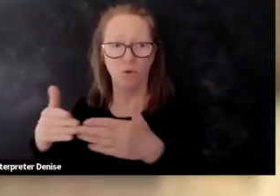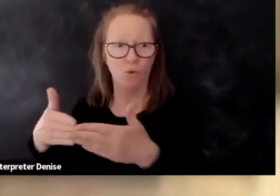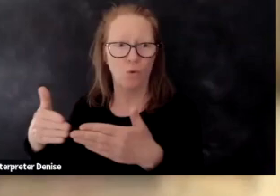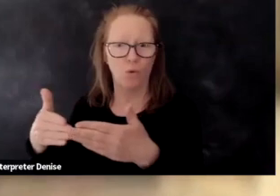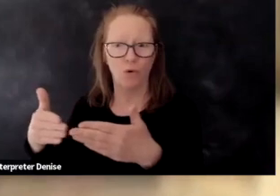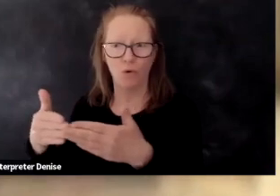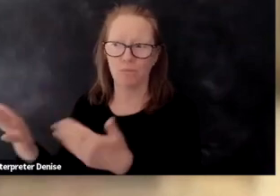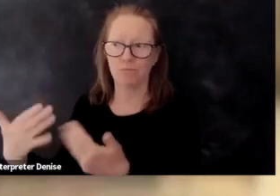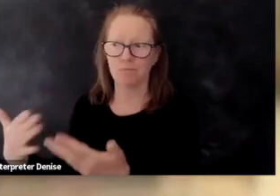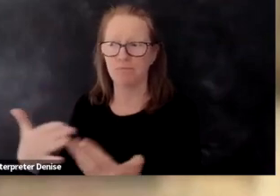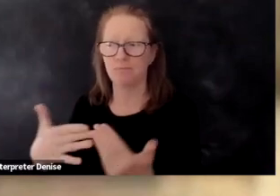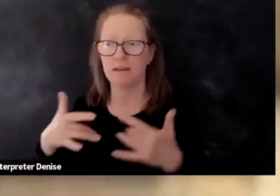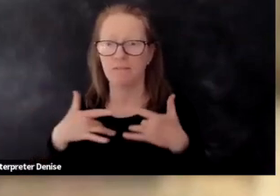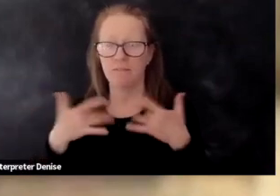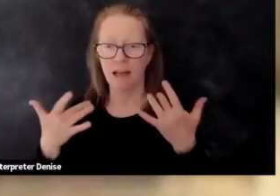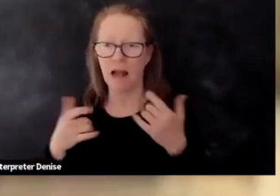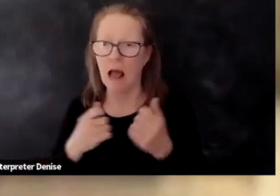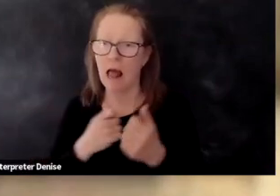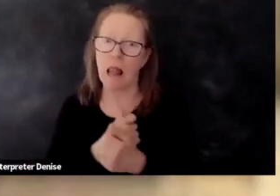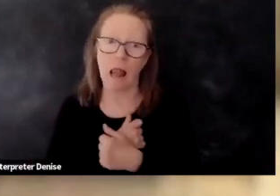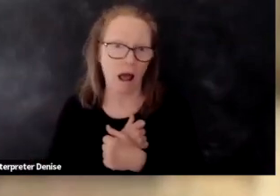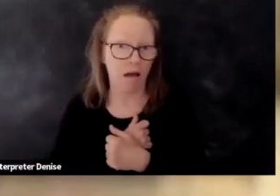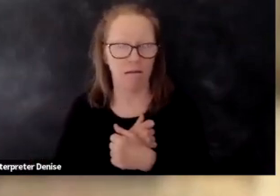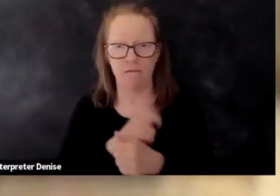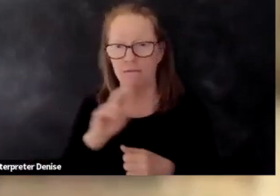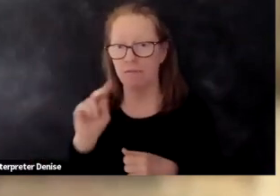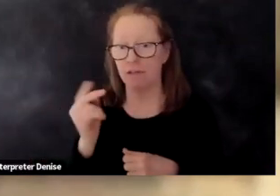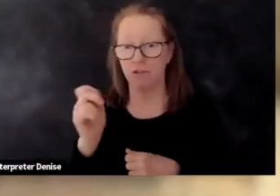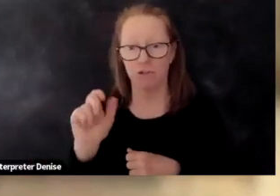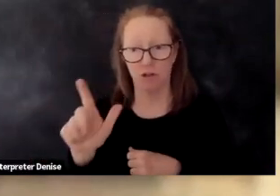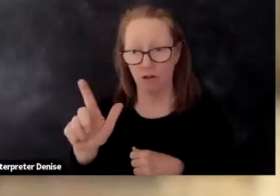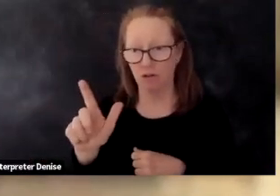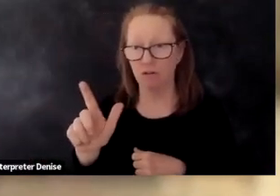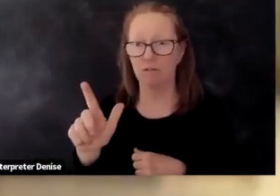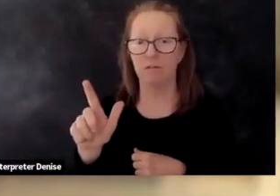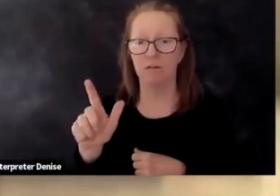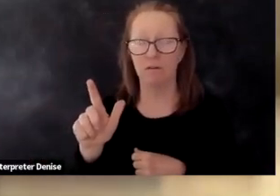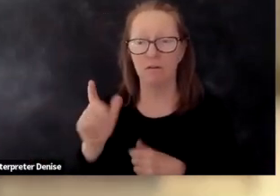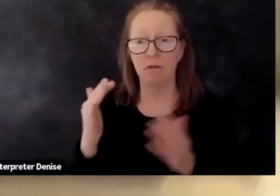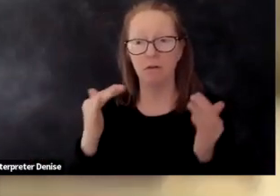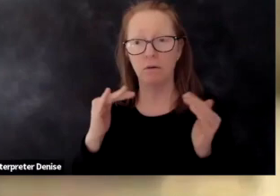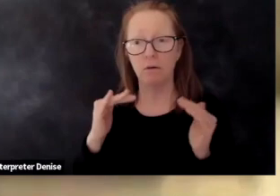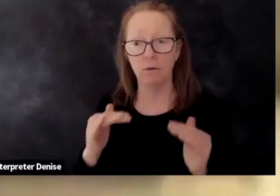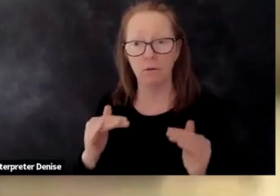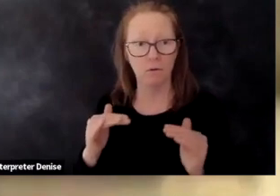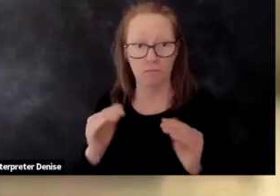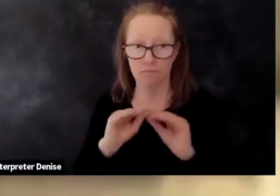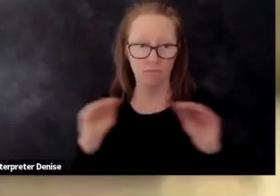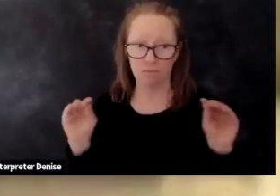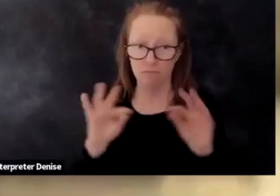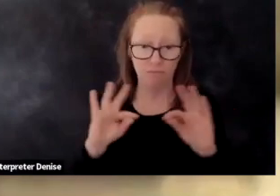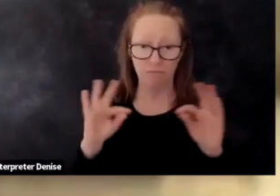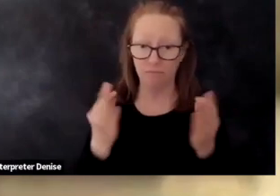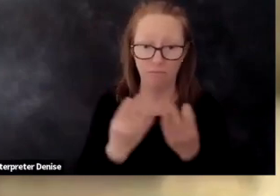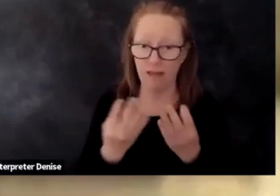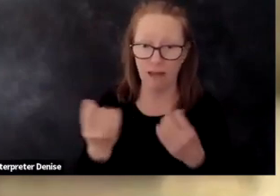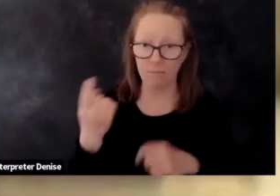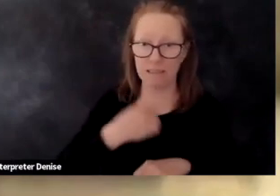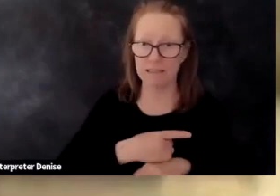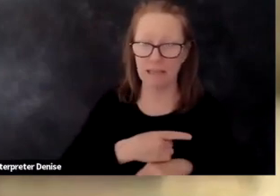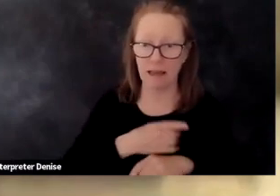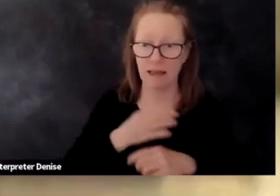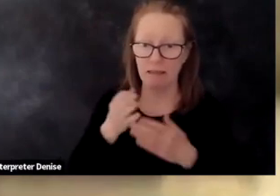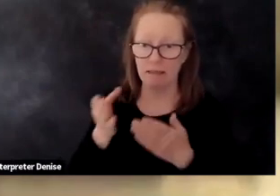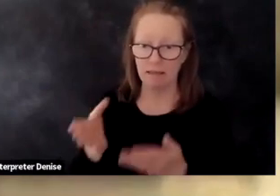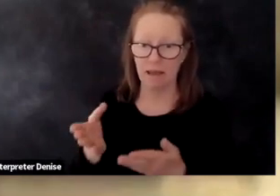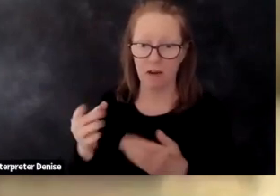list. I love the idea of the digital board. Between that and the skates, we have not had a family day at the